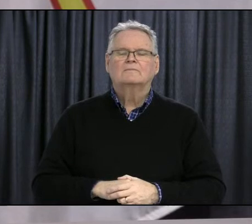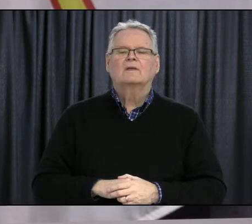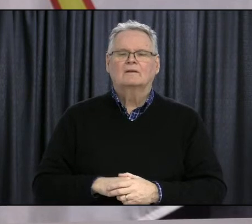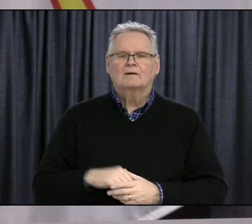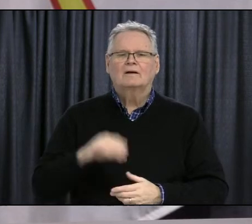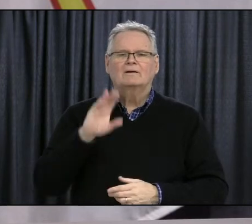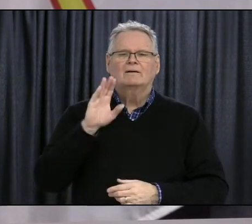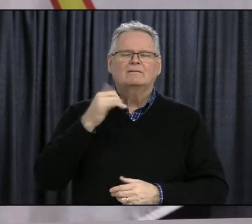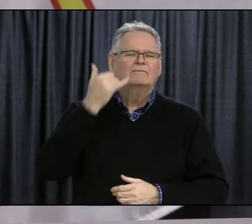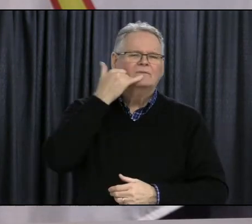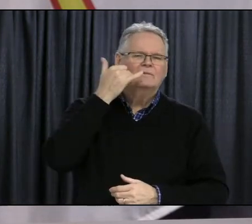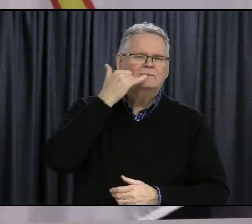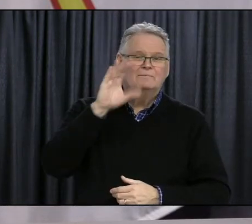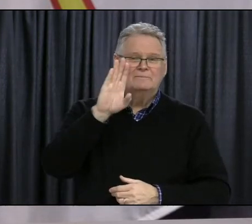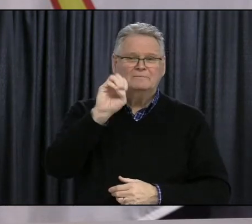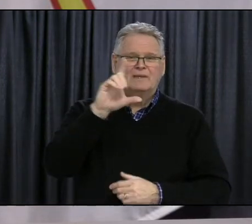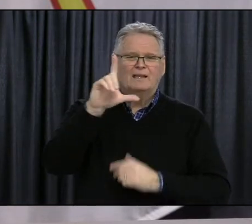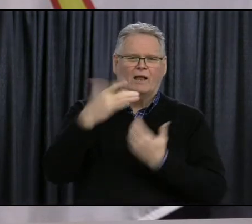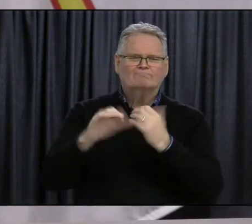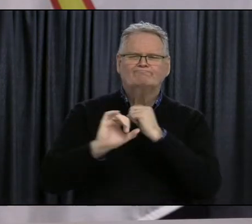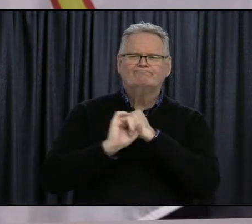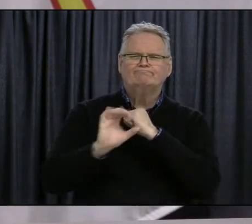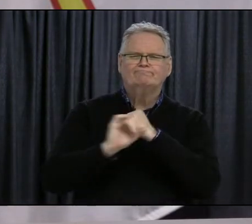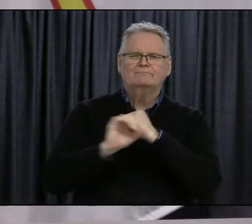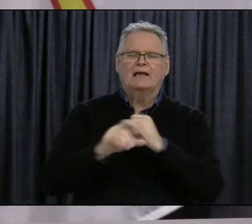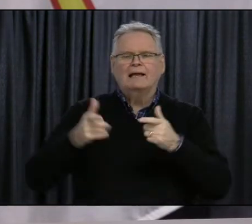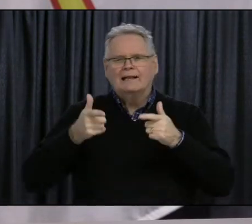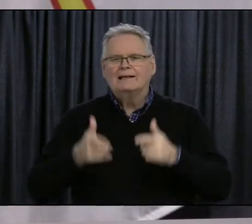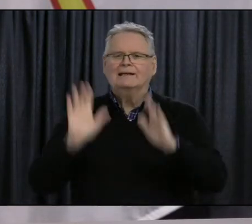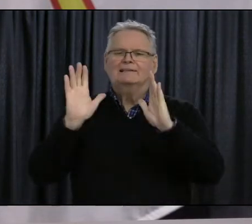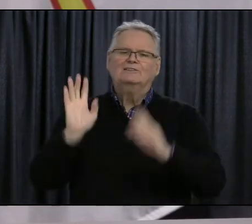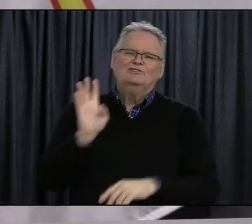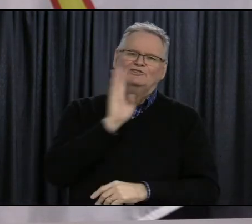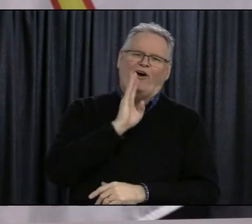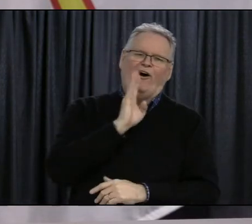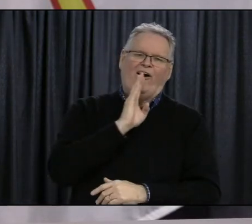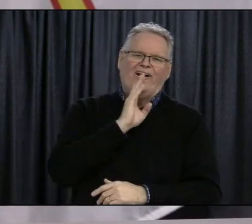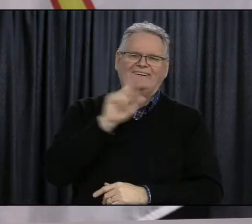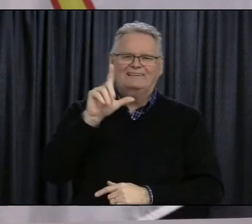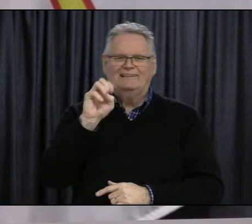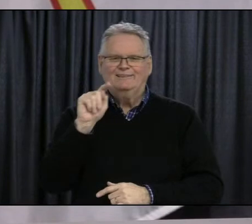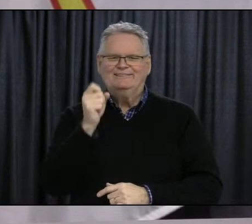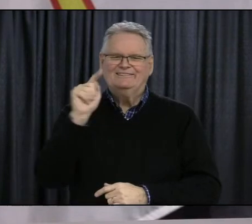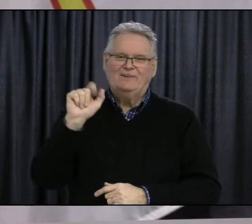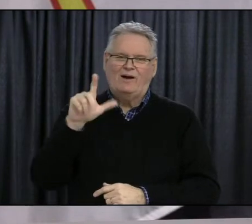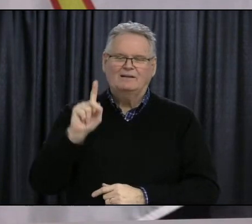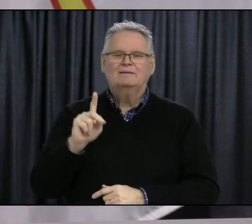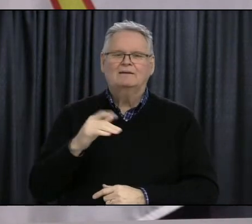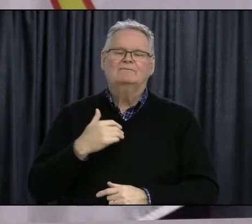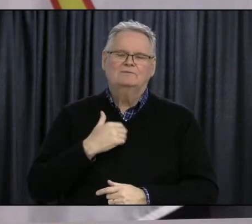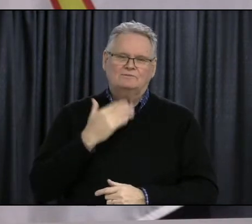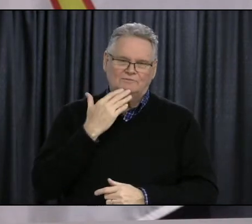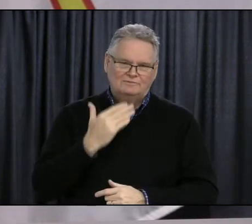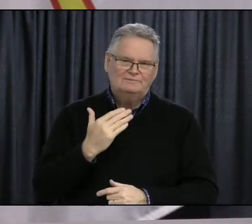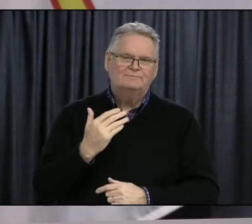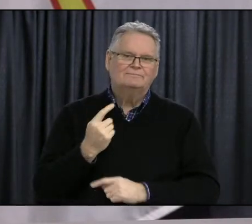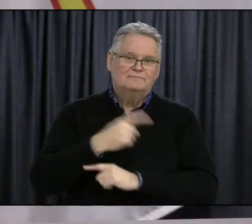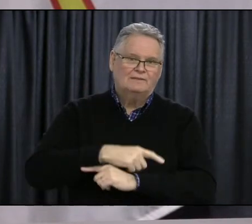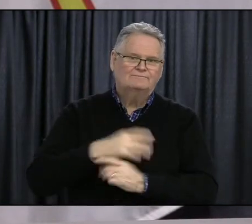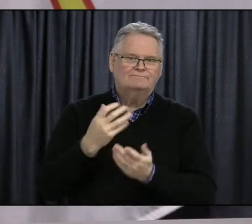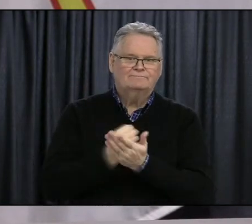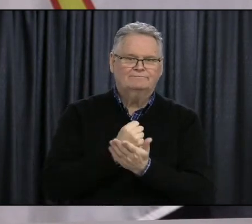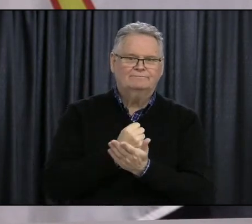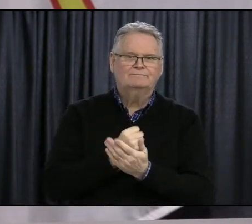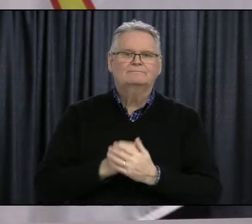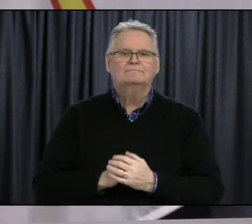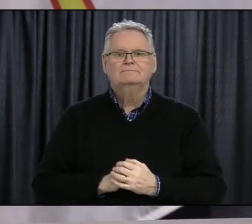different ways, be they a friend or a stranger, someone who tested positive for COVID, an individual that has returned from working away, or